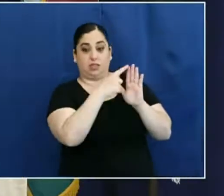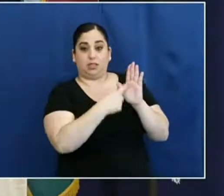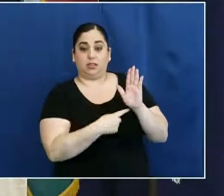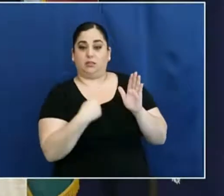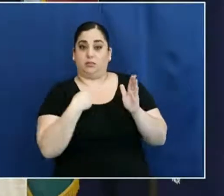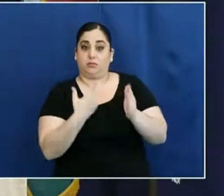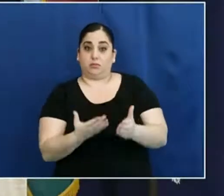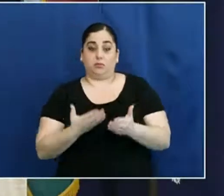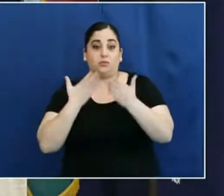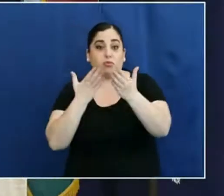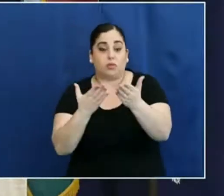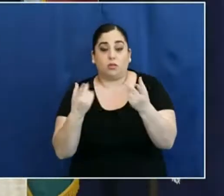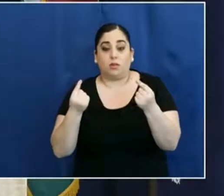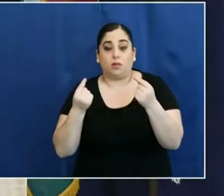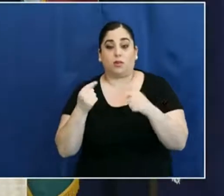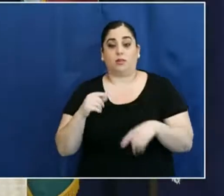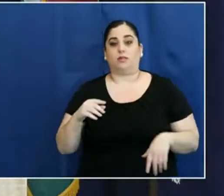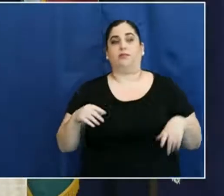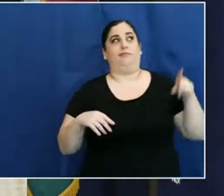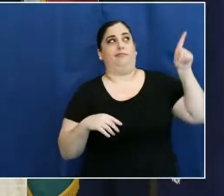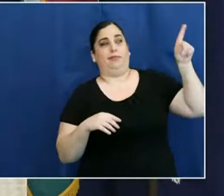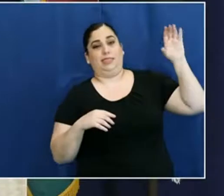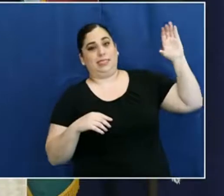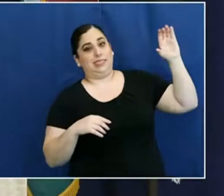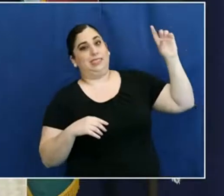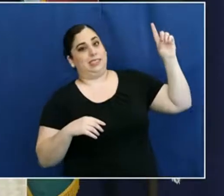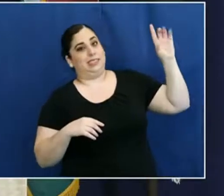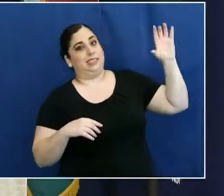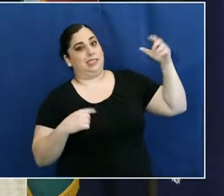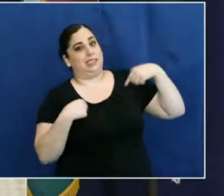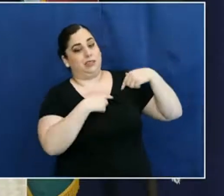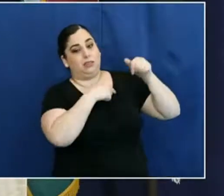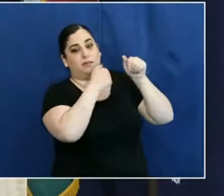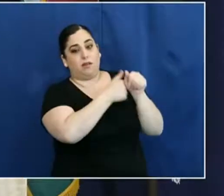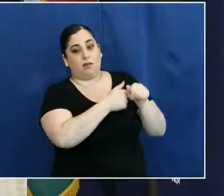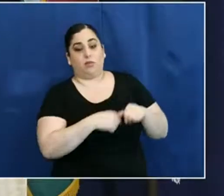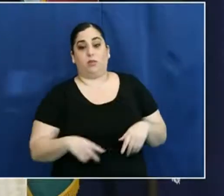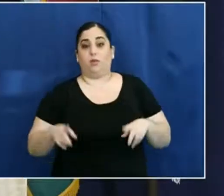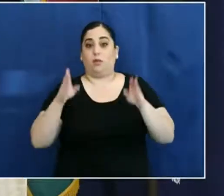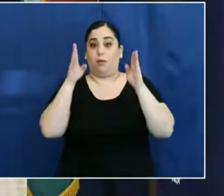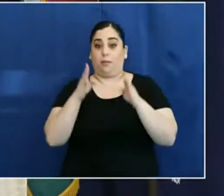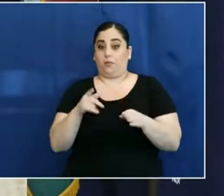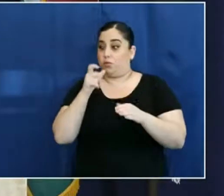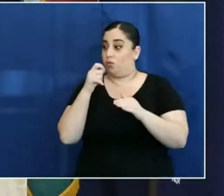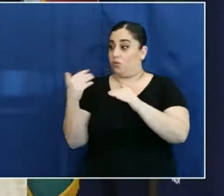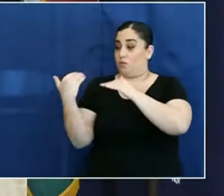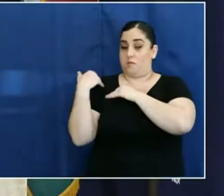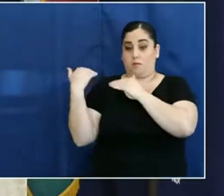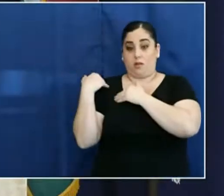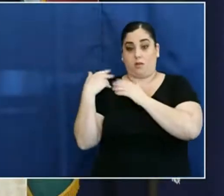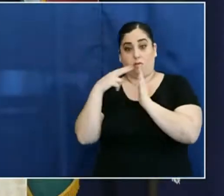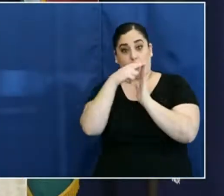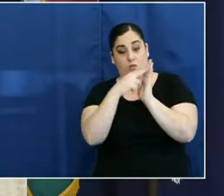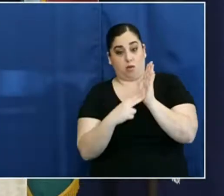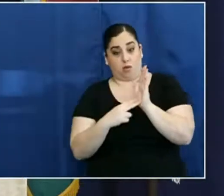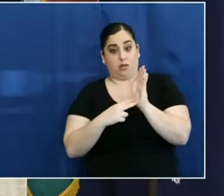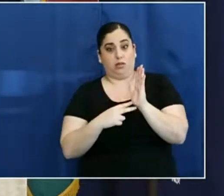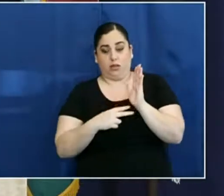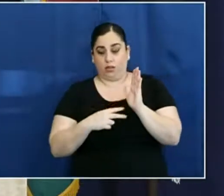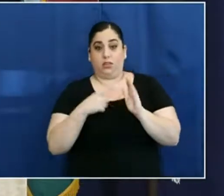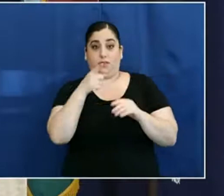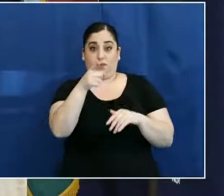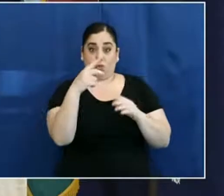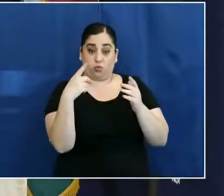recommendations so that individuals could see themselves on that list and get a vaccination